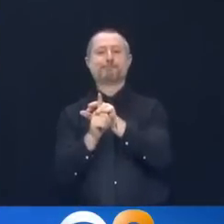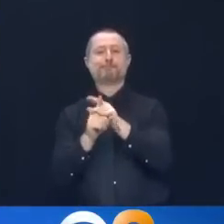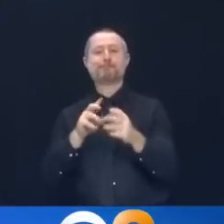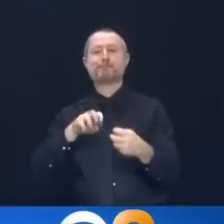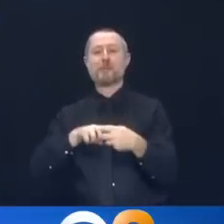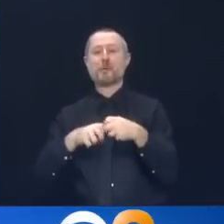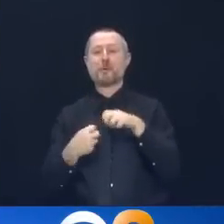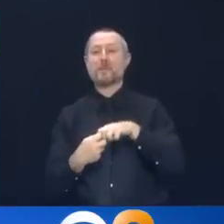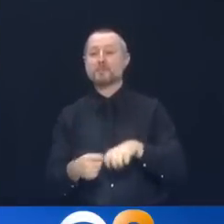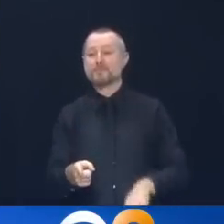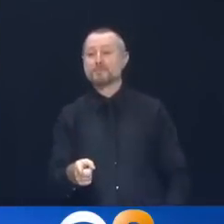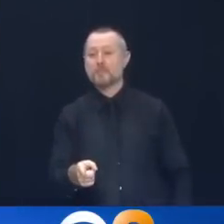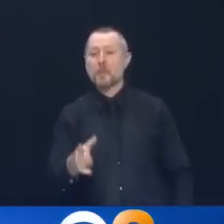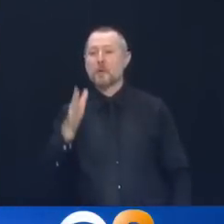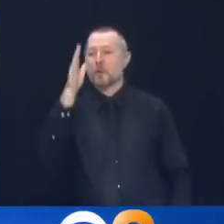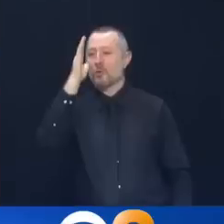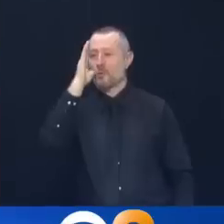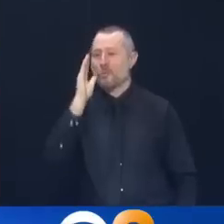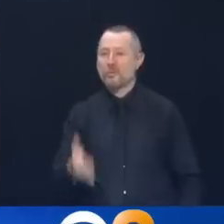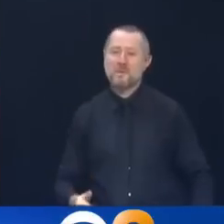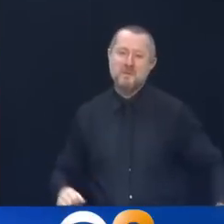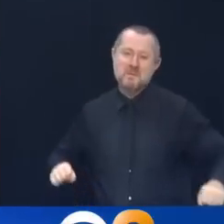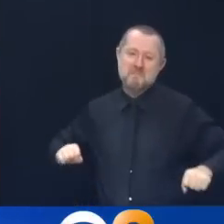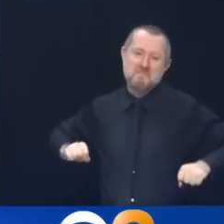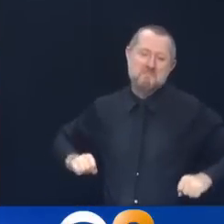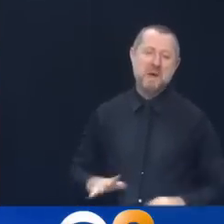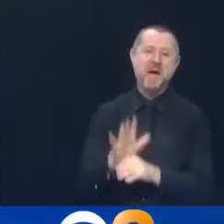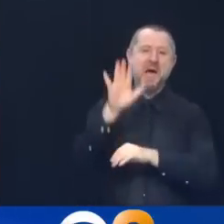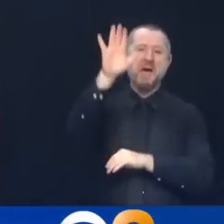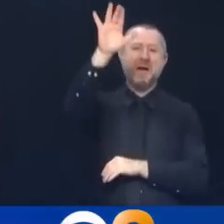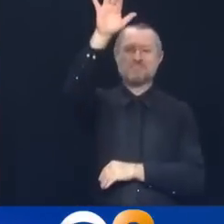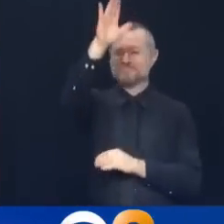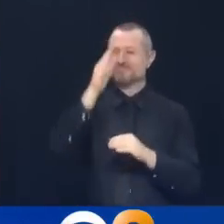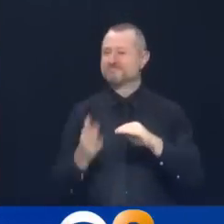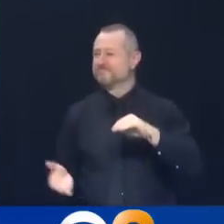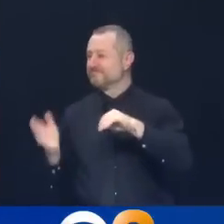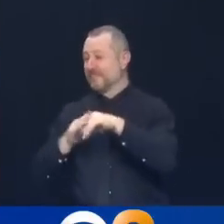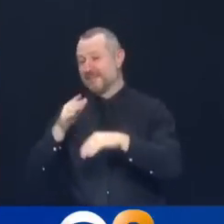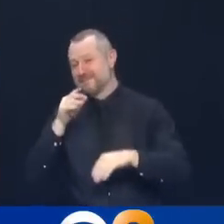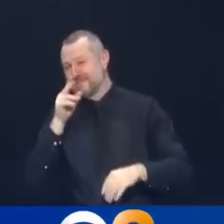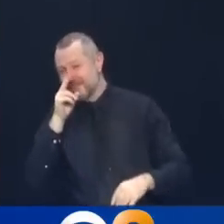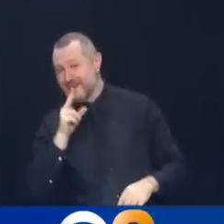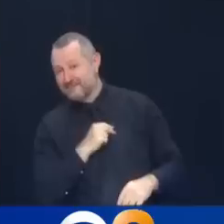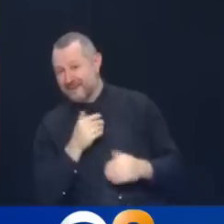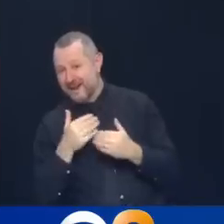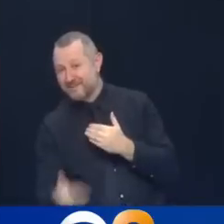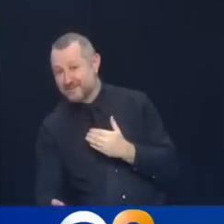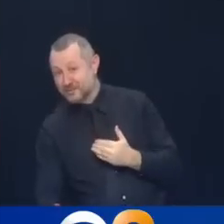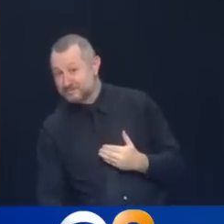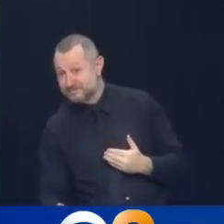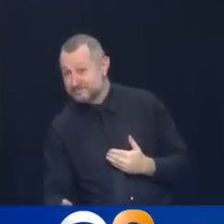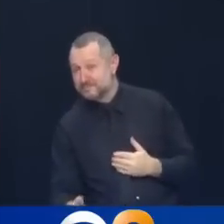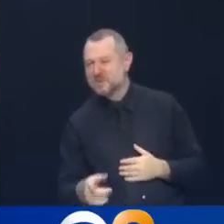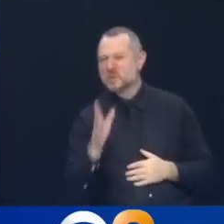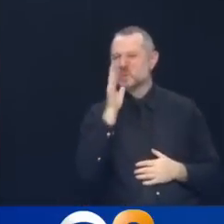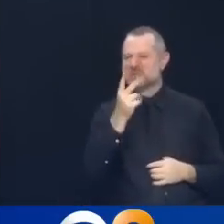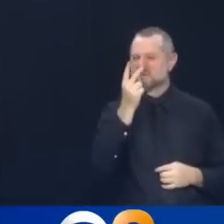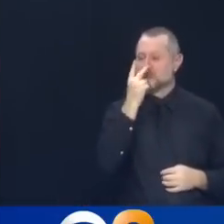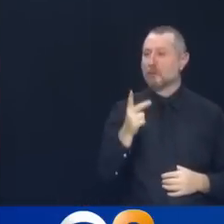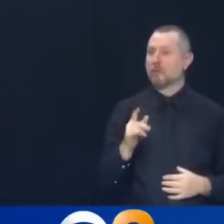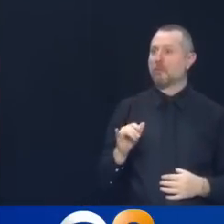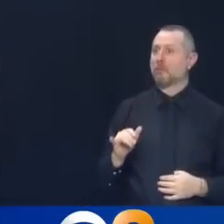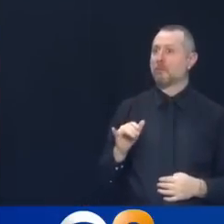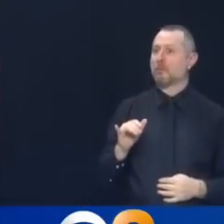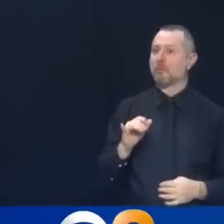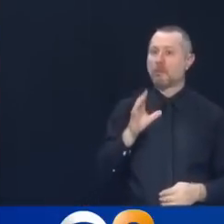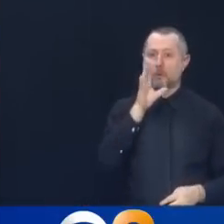it will go up after Thanksgiving. And you will see orange zones